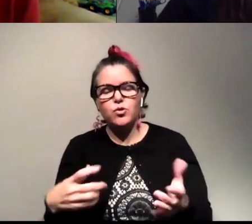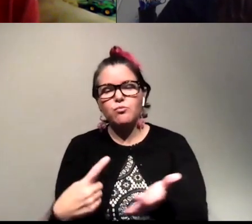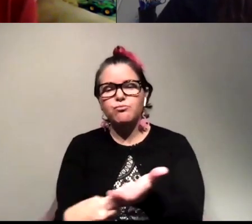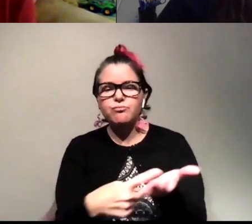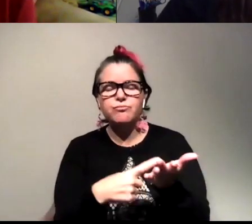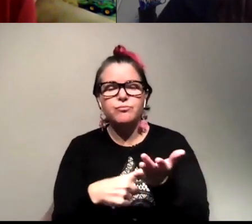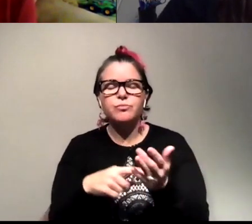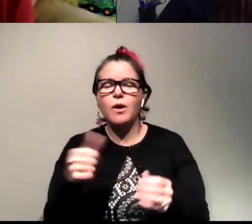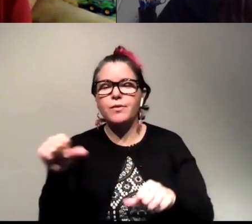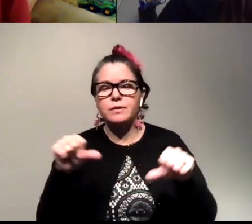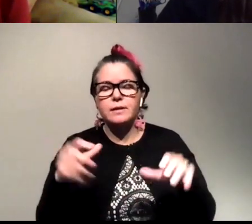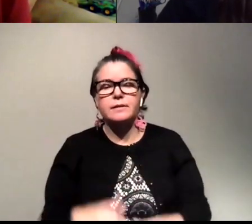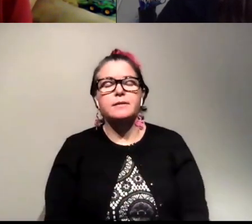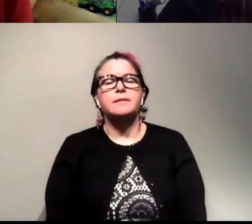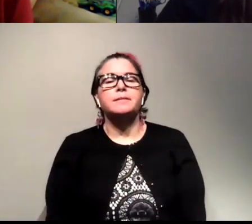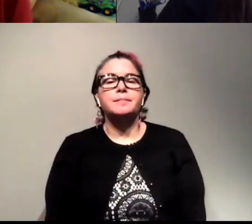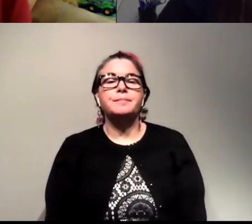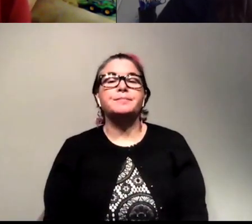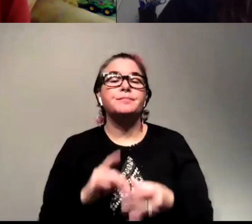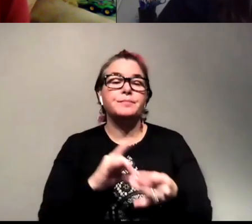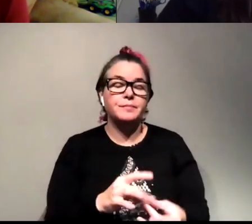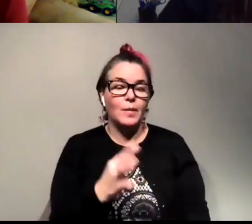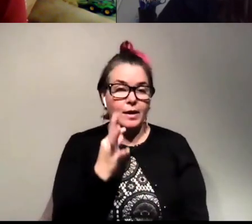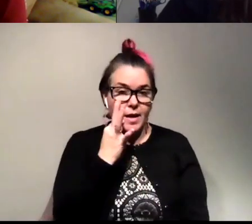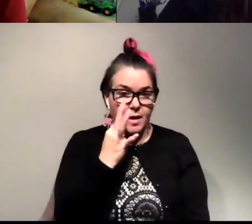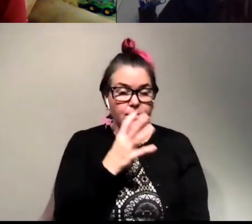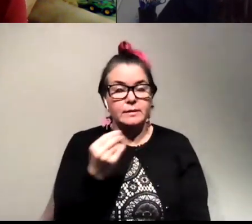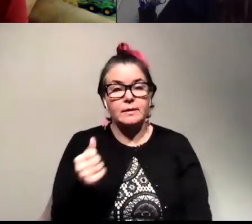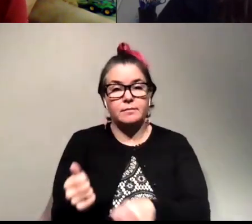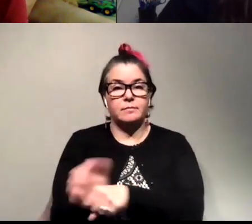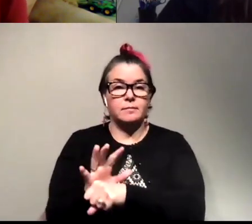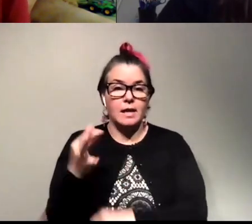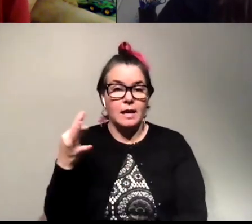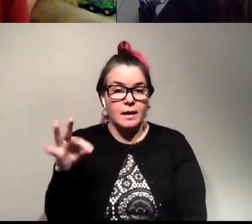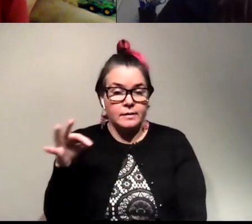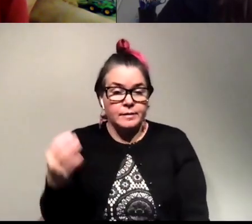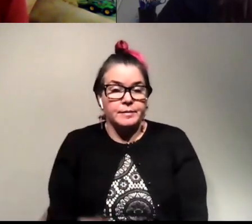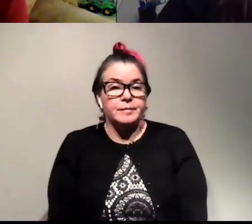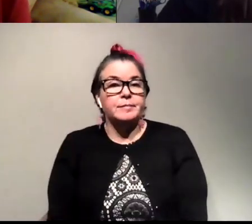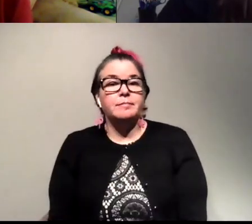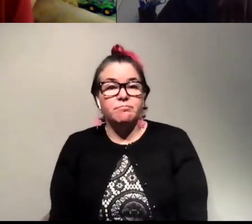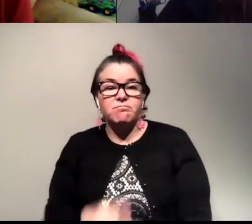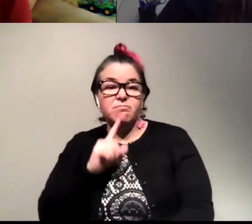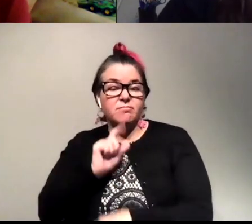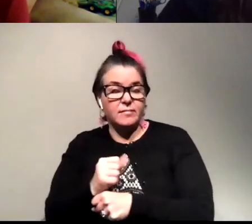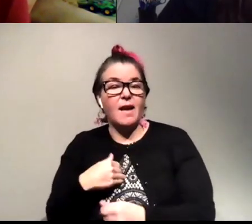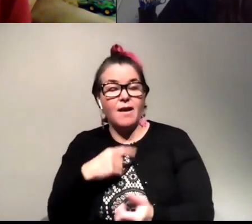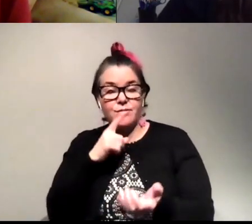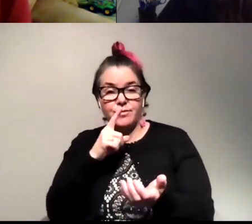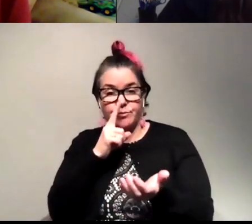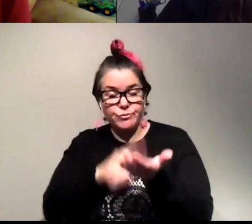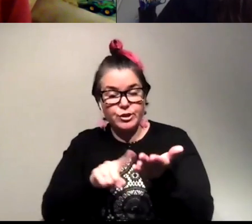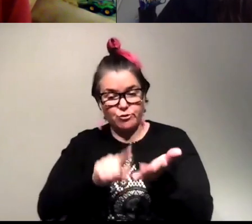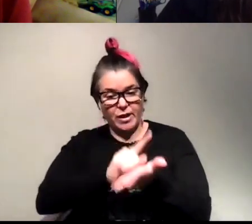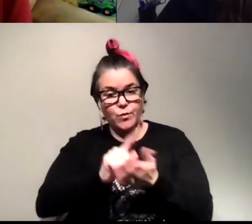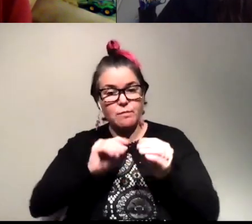other scientists about cannabis and COVID-19. And there's research sort of coming out every week looking at